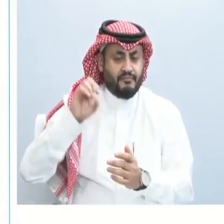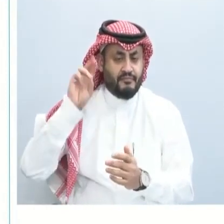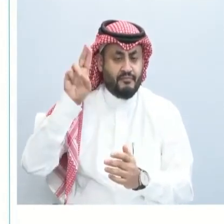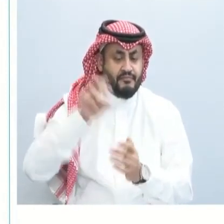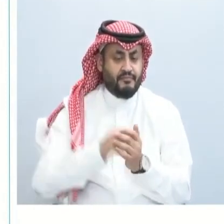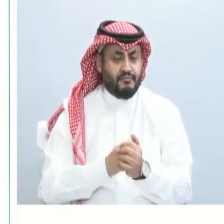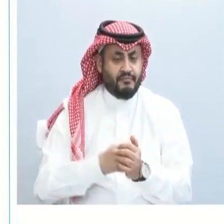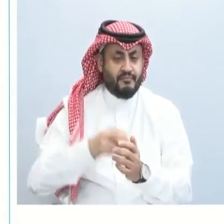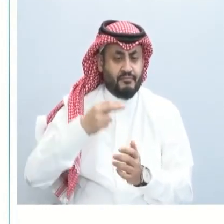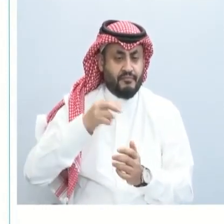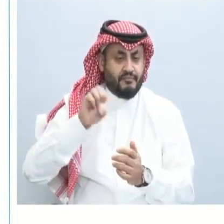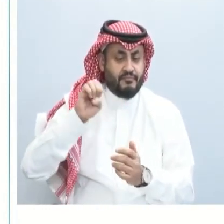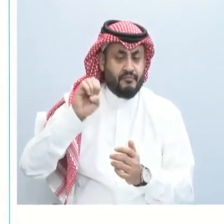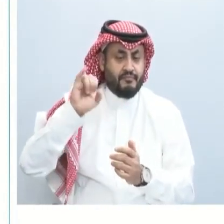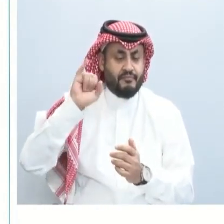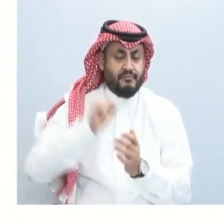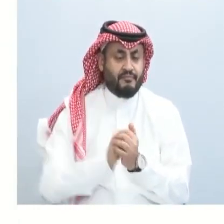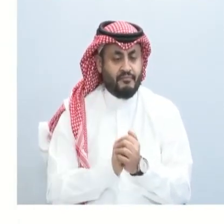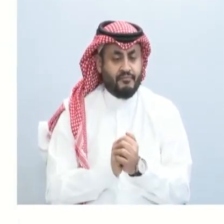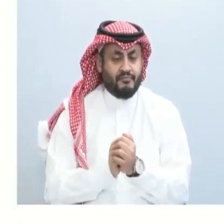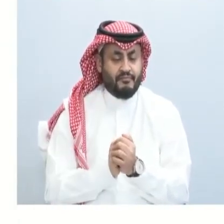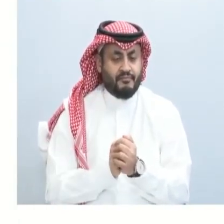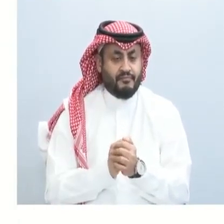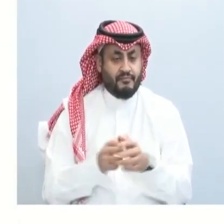or us and them.